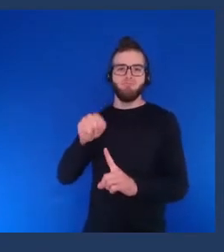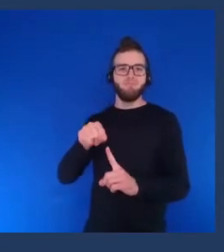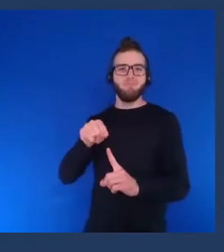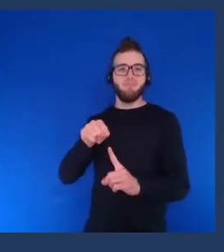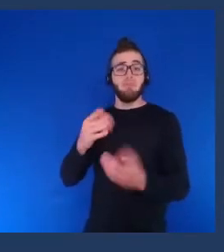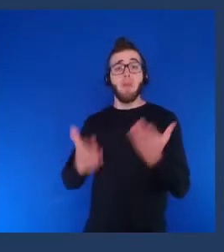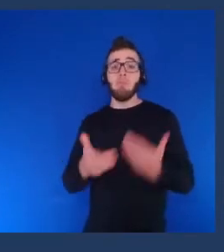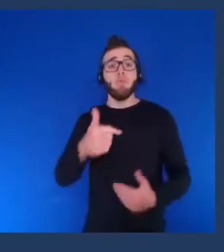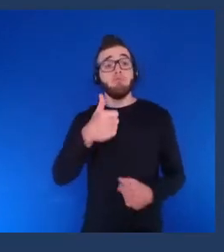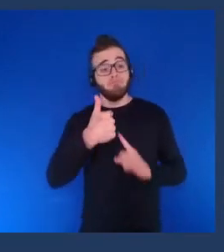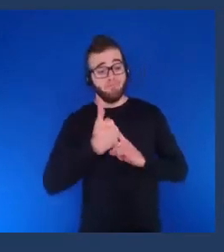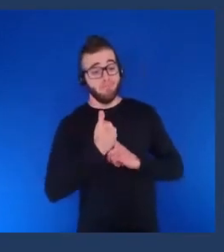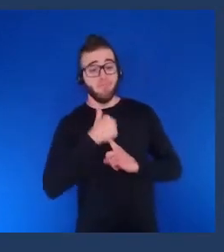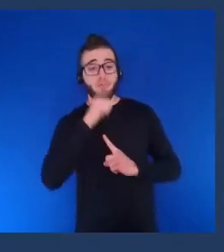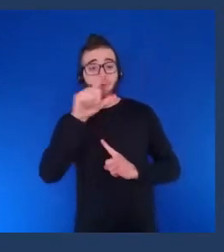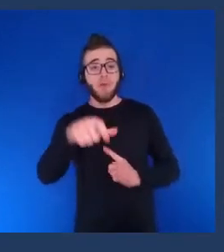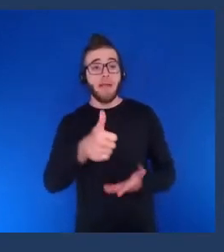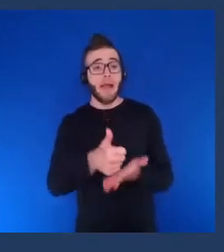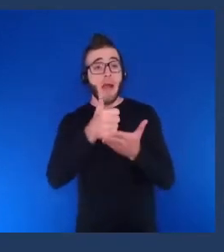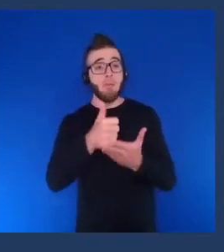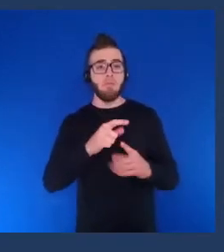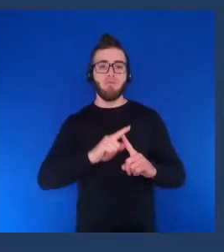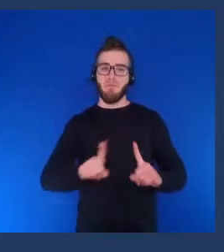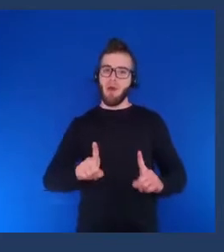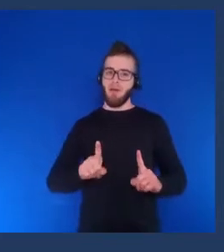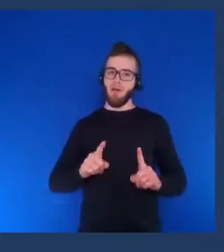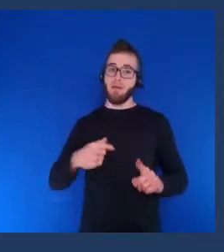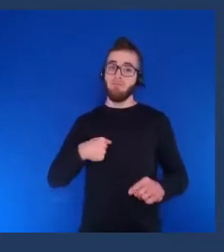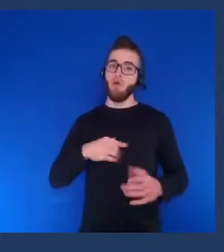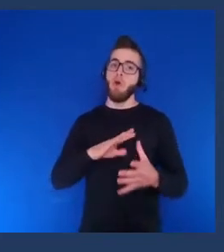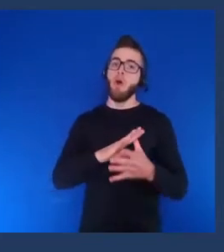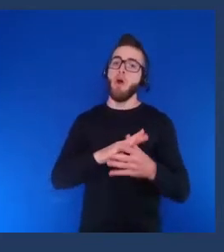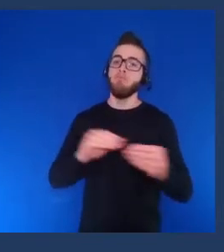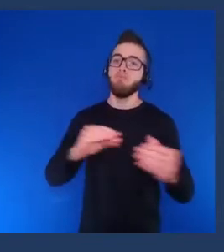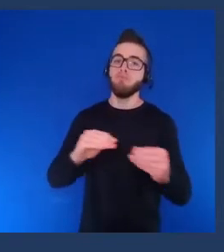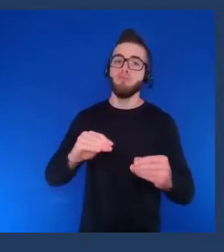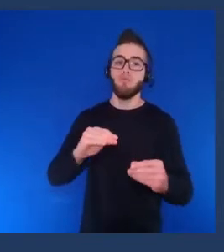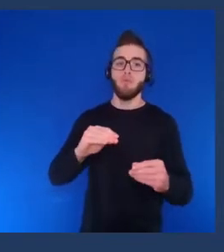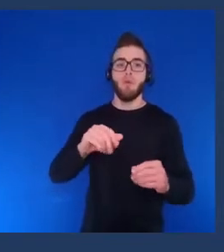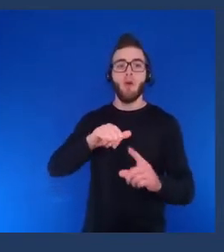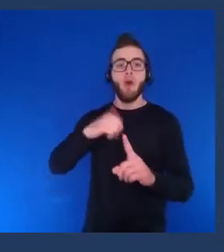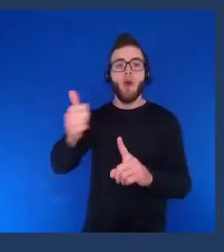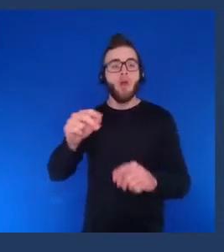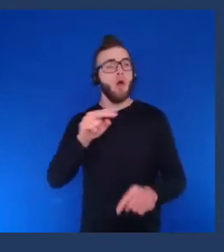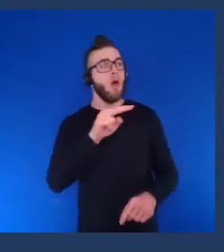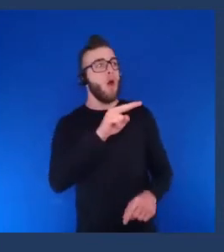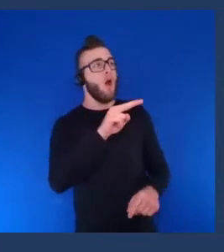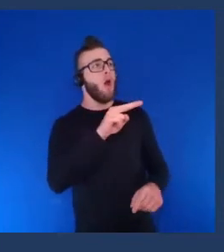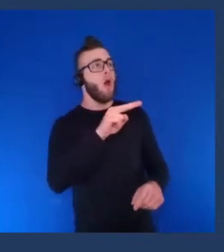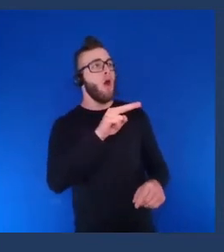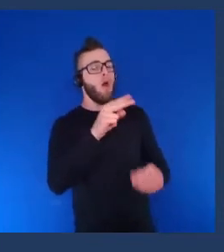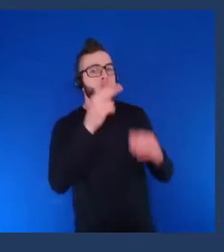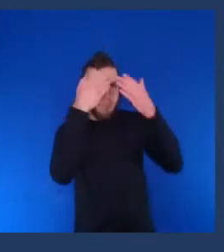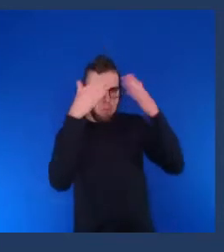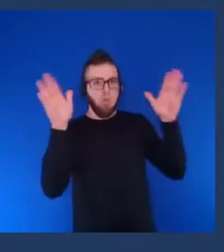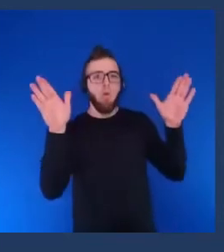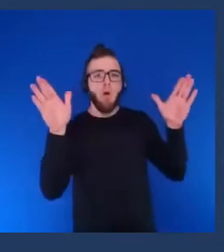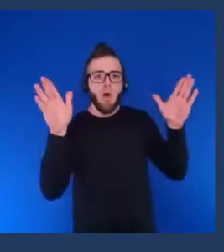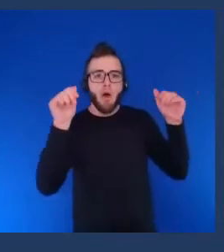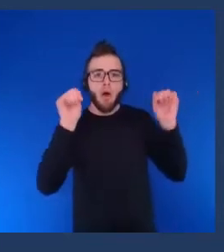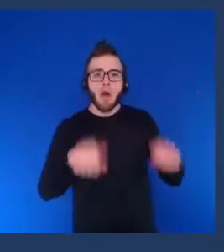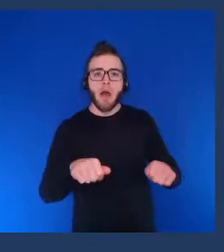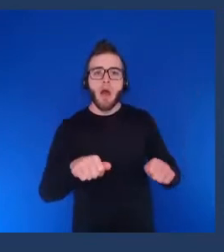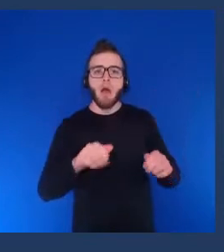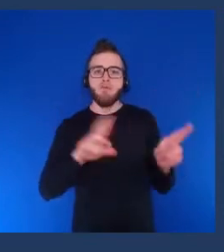else, you might be welcoming them into a different level of discussion that they didn't think was possible.